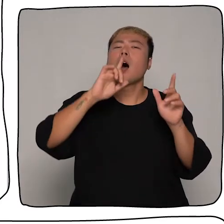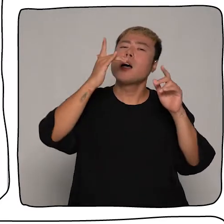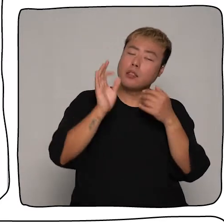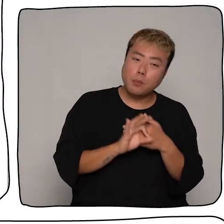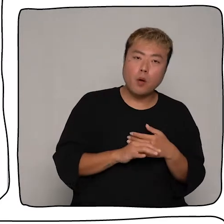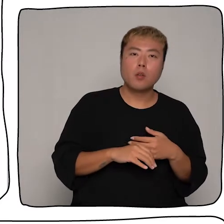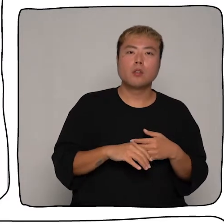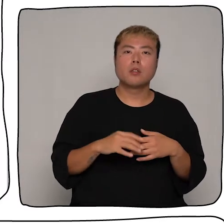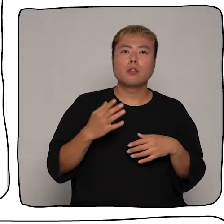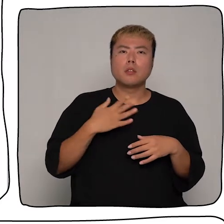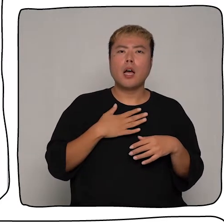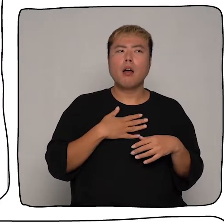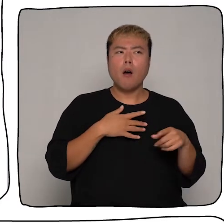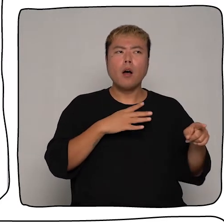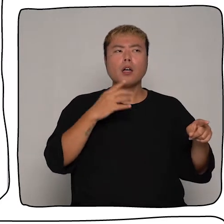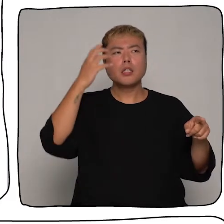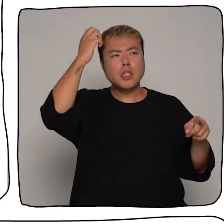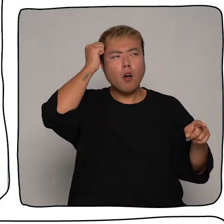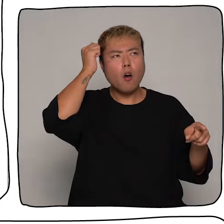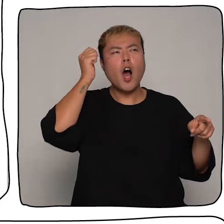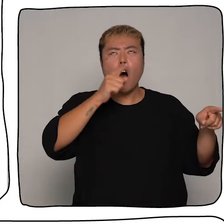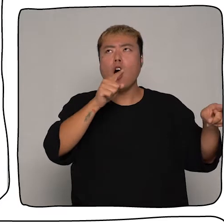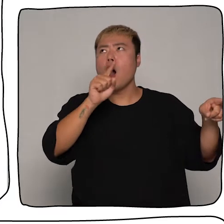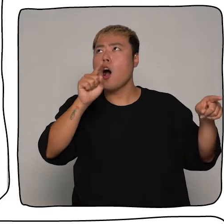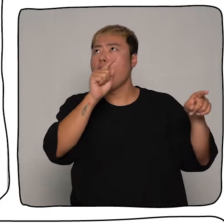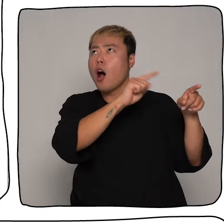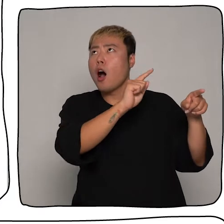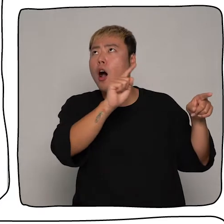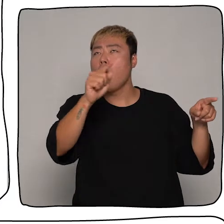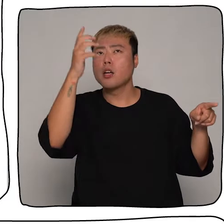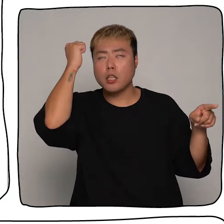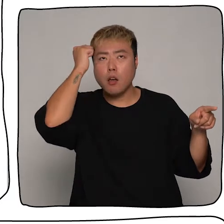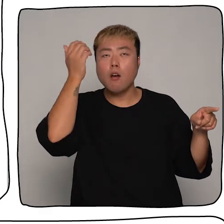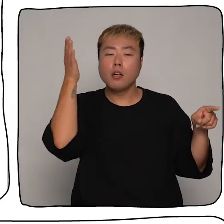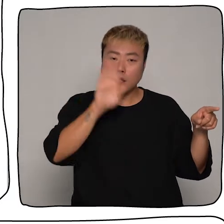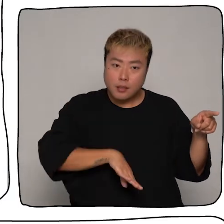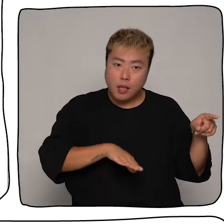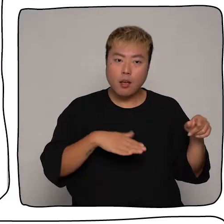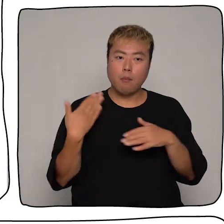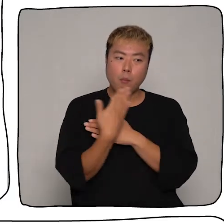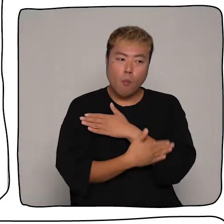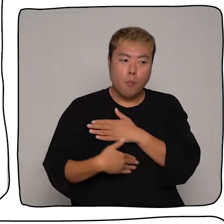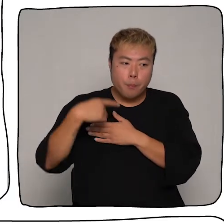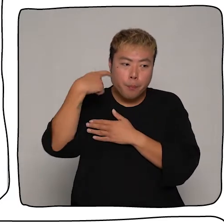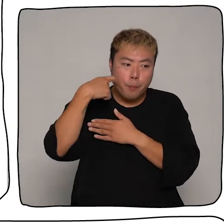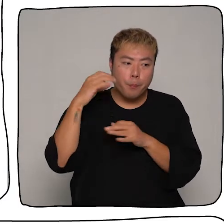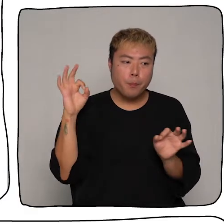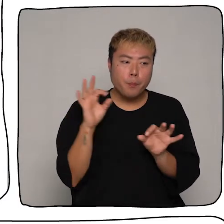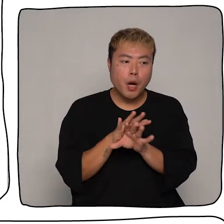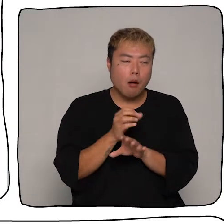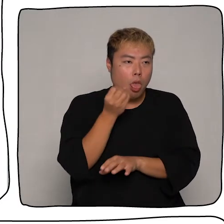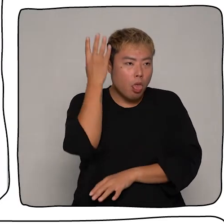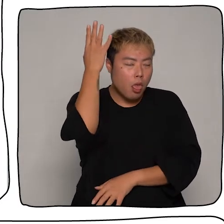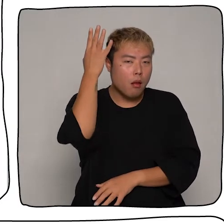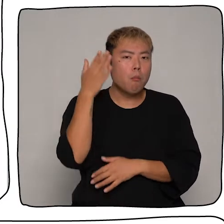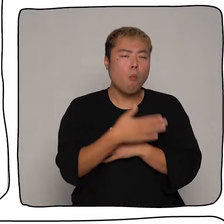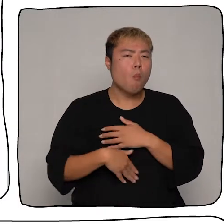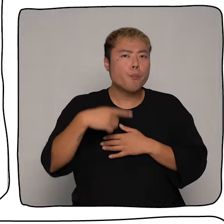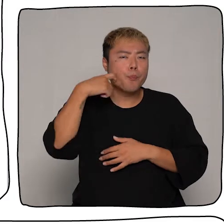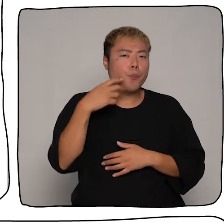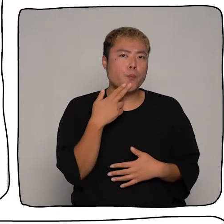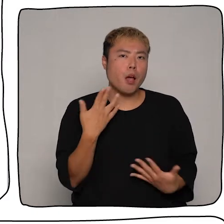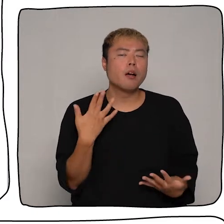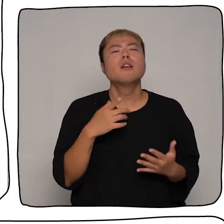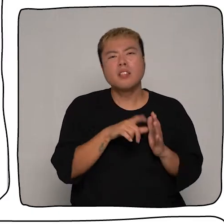may remember the procedure, but I forget the physical sensation after a month. I